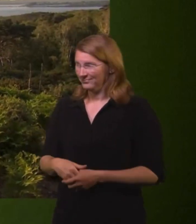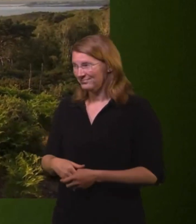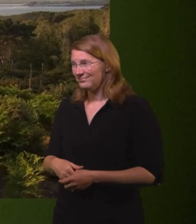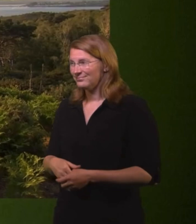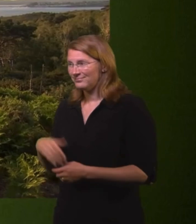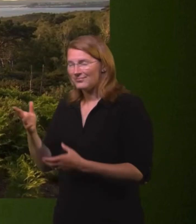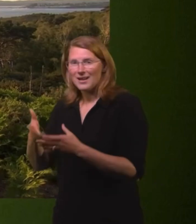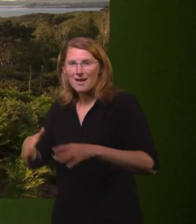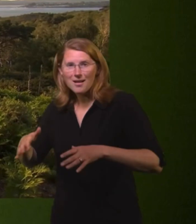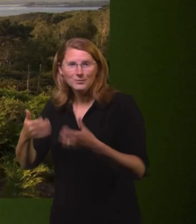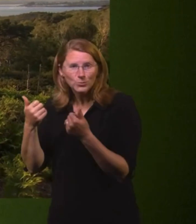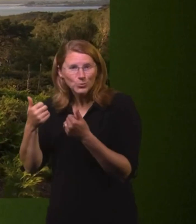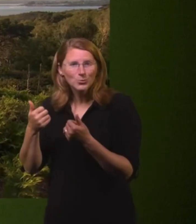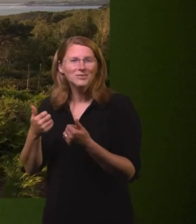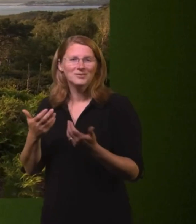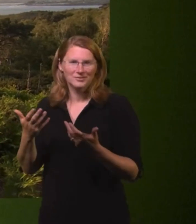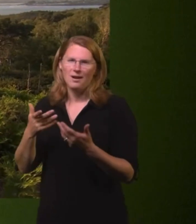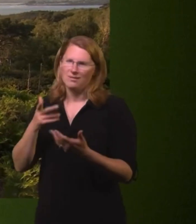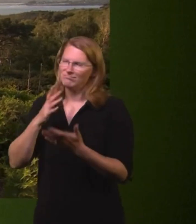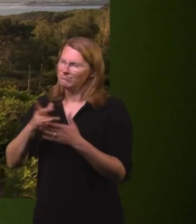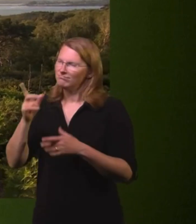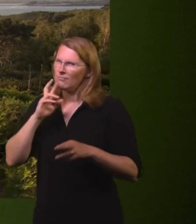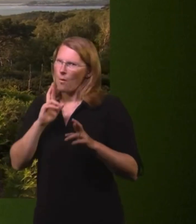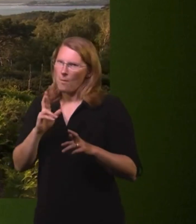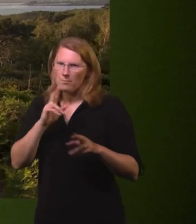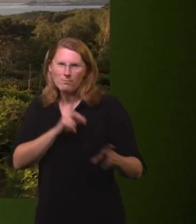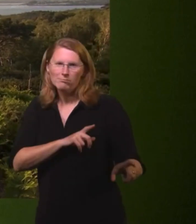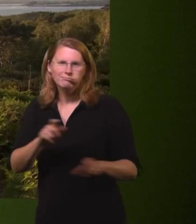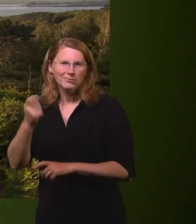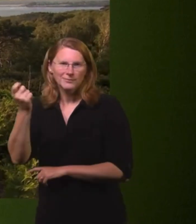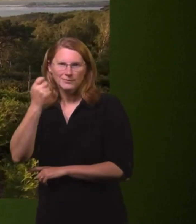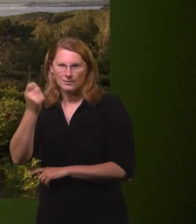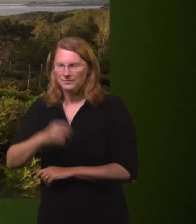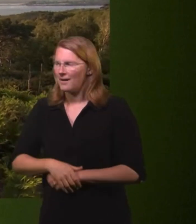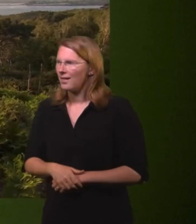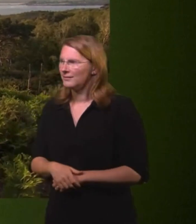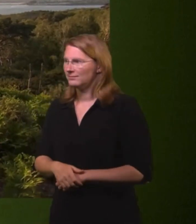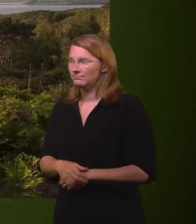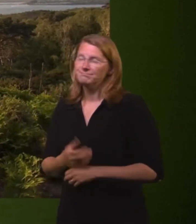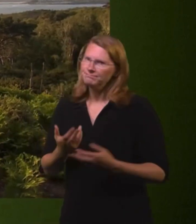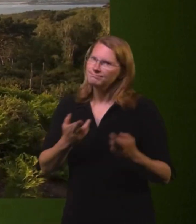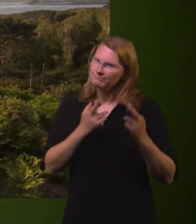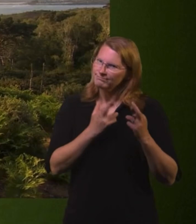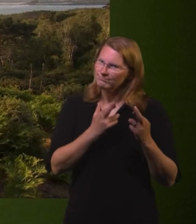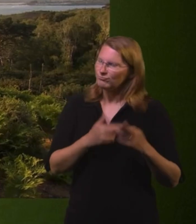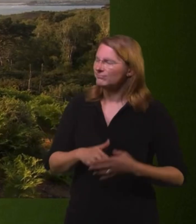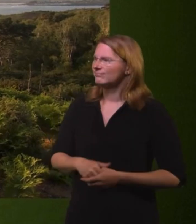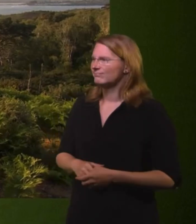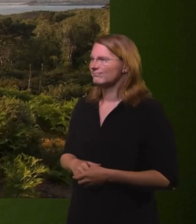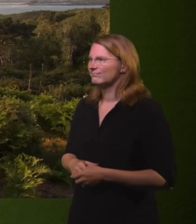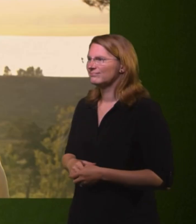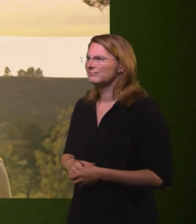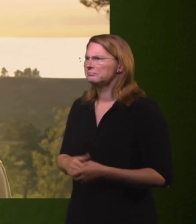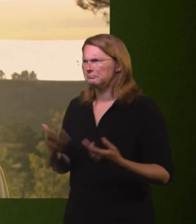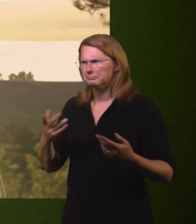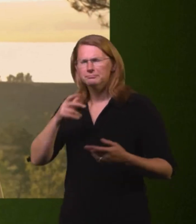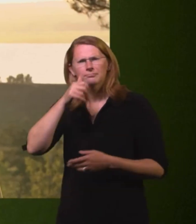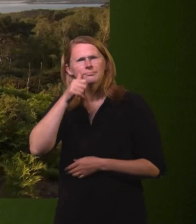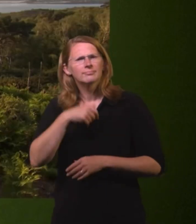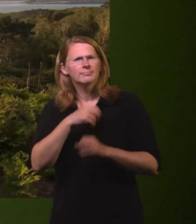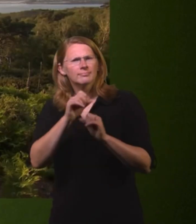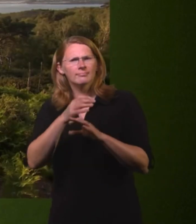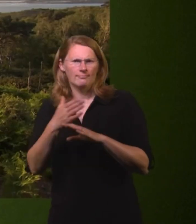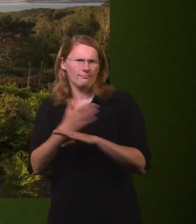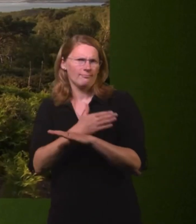mean, that is a great nest, and fingers crossed it's going to continue to be successful. Fingers crossed, indeed, although I did say earlier in the week, not one of my